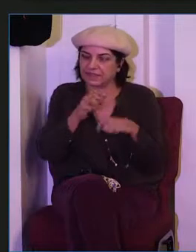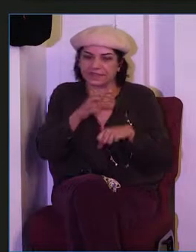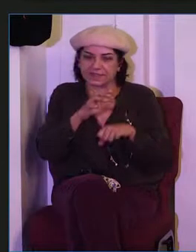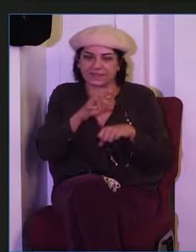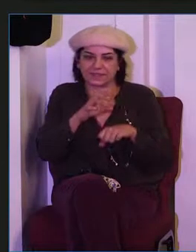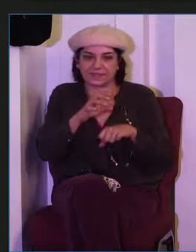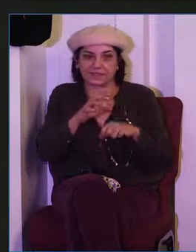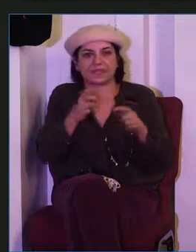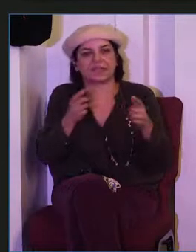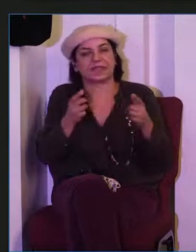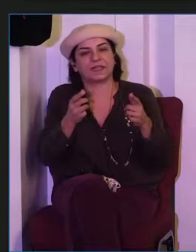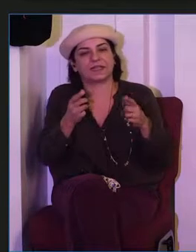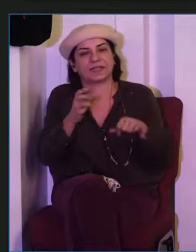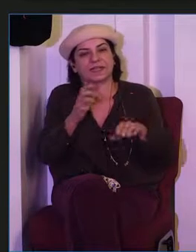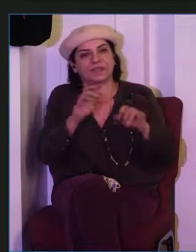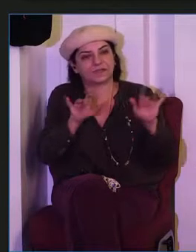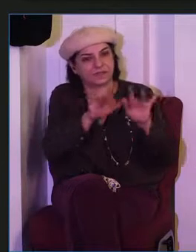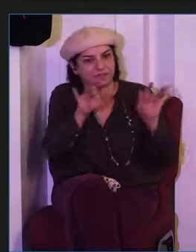person?